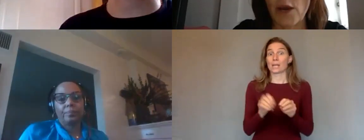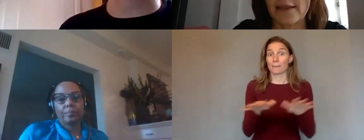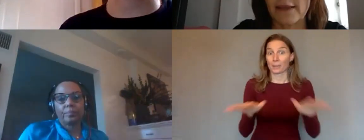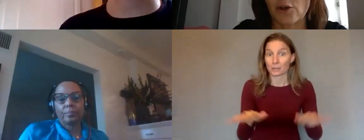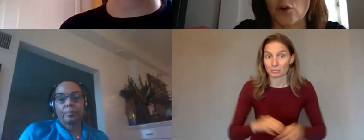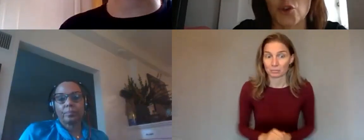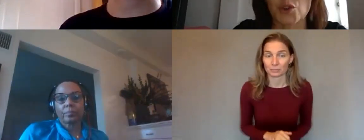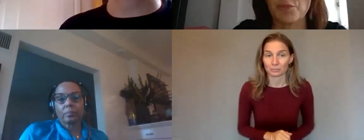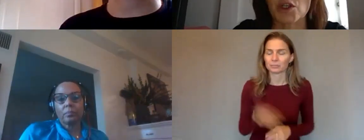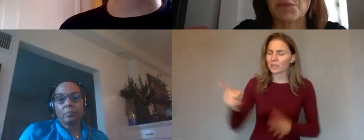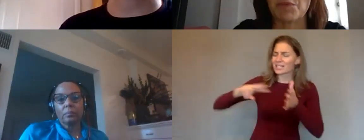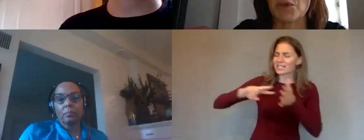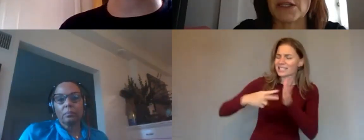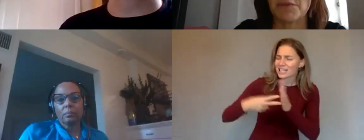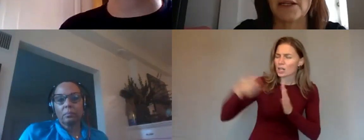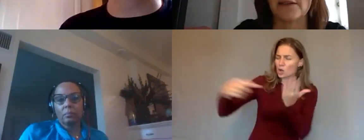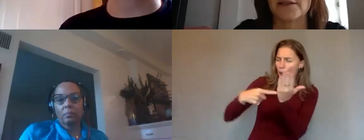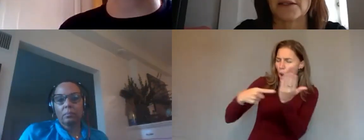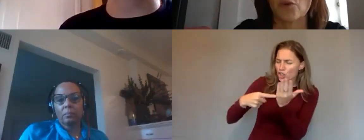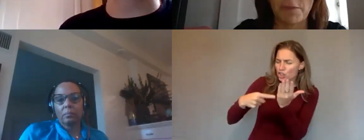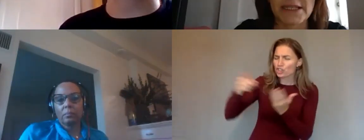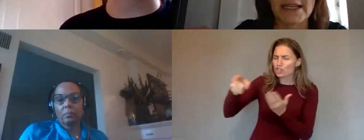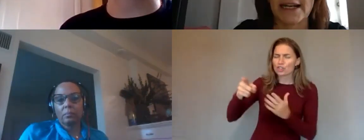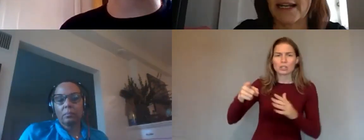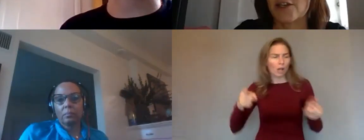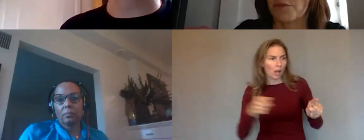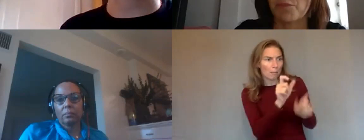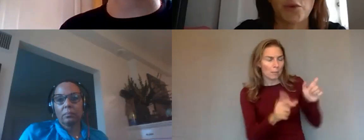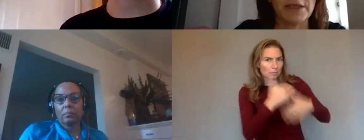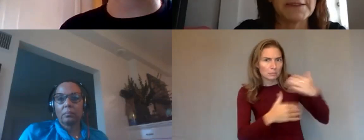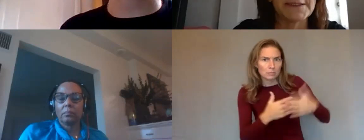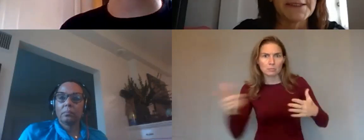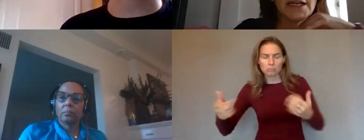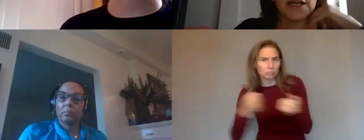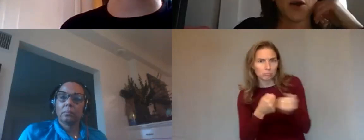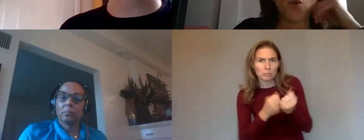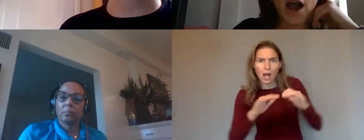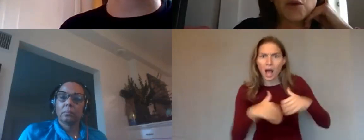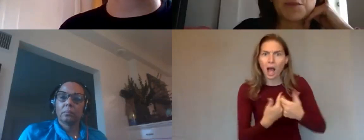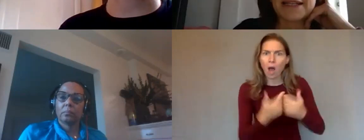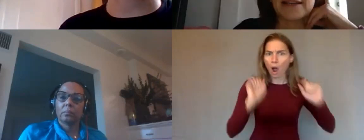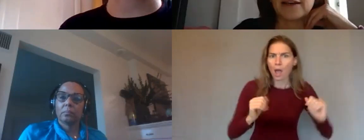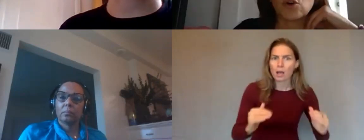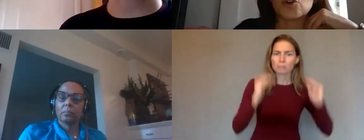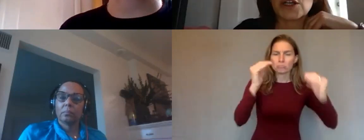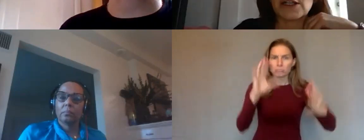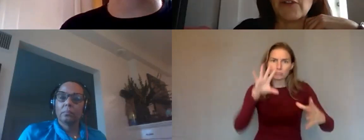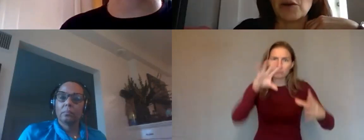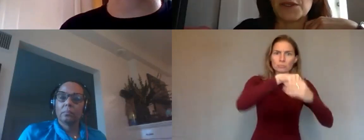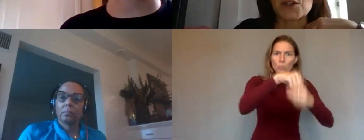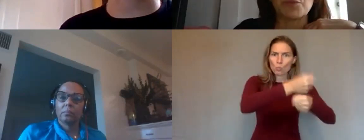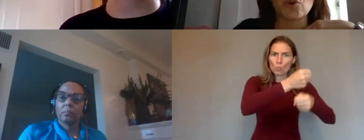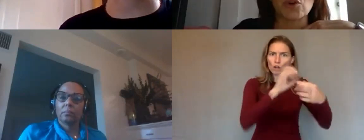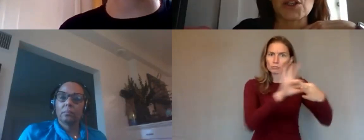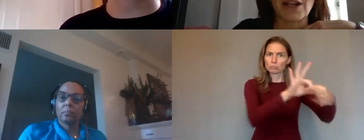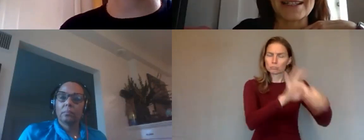at the way technology supports people with disabilities to upskill and engage in employment, why we must guide technological